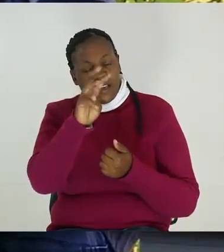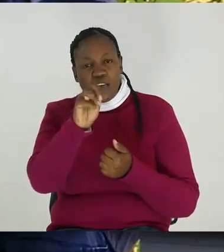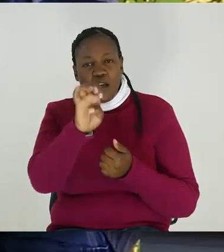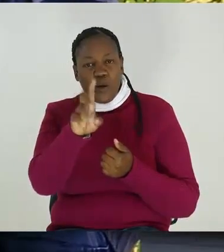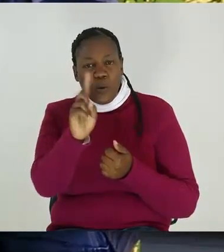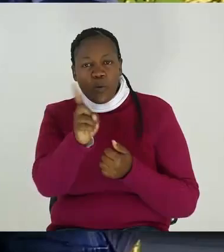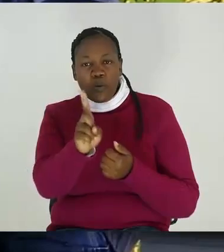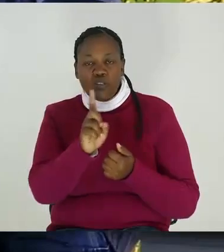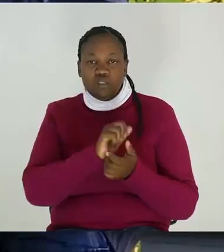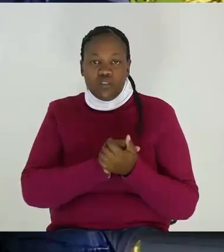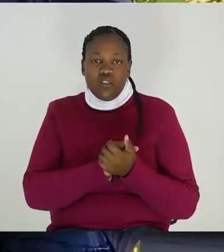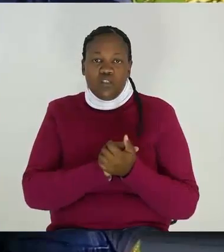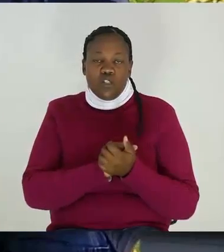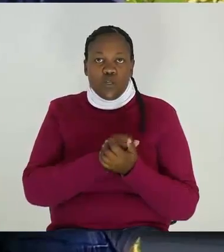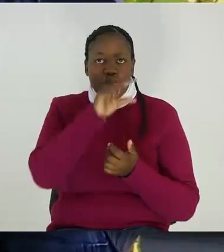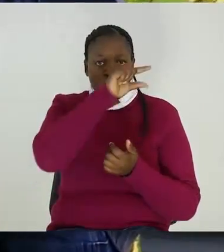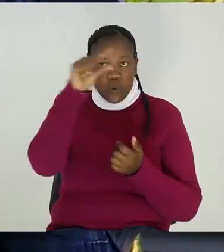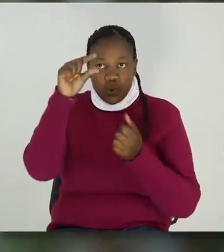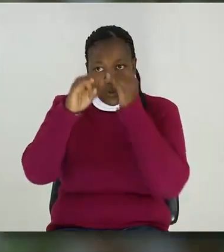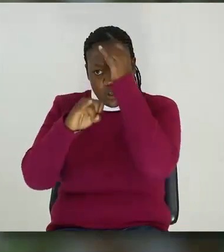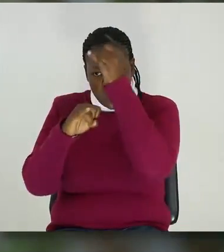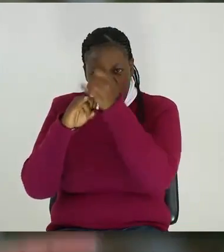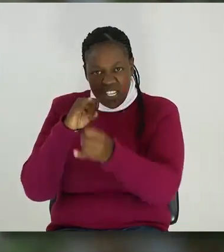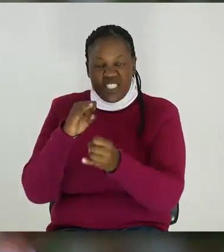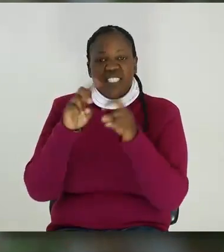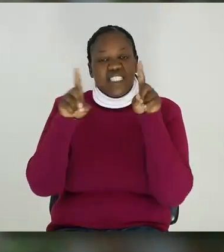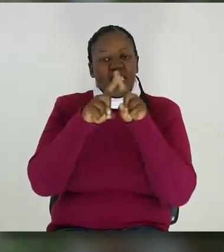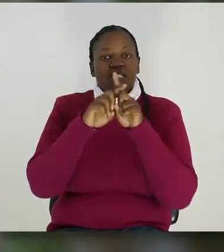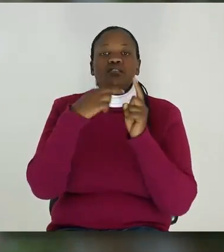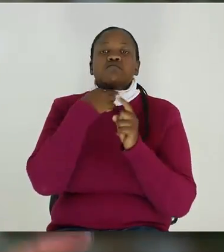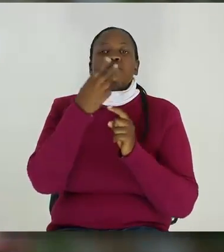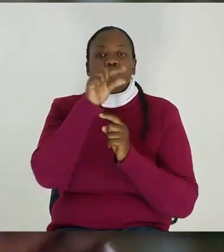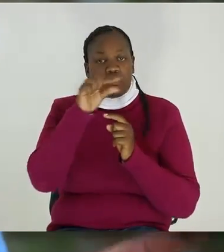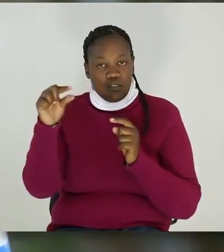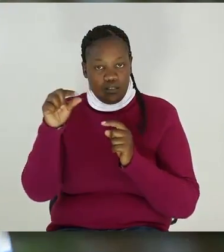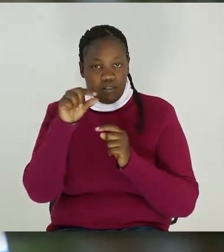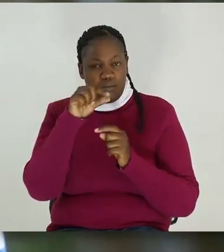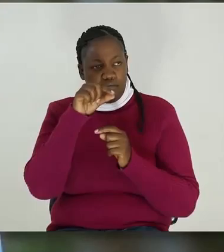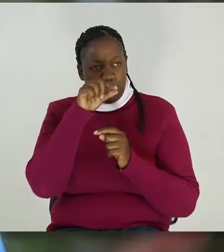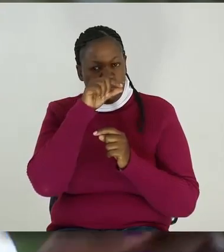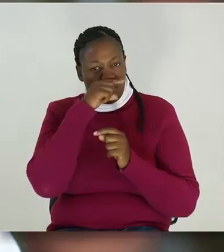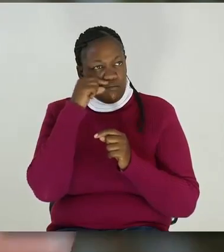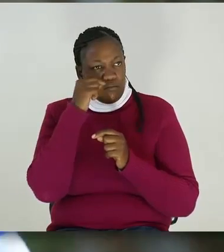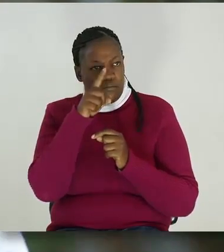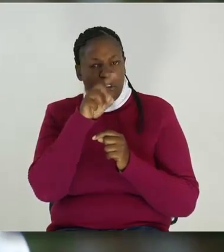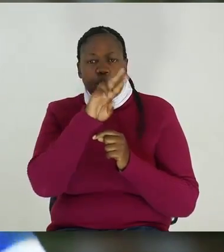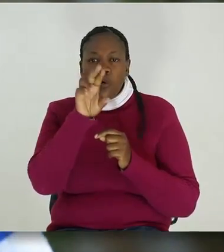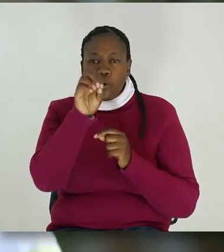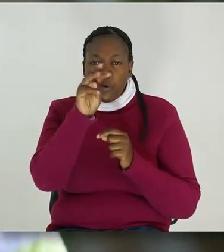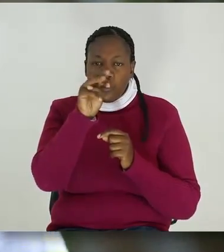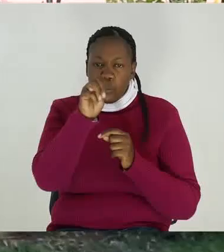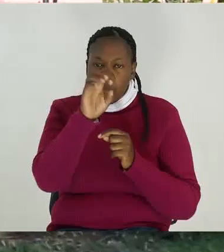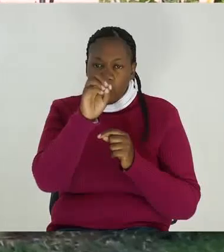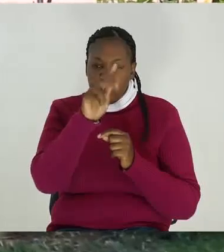end each line with words that sound the same. I think they are called homophones, by the way. Words that sound the